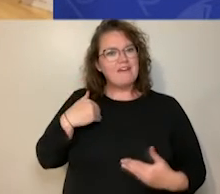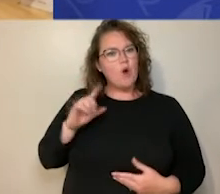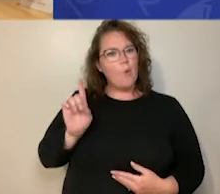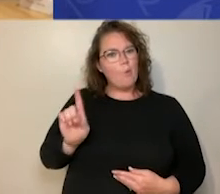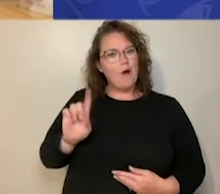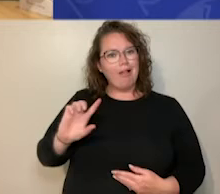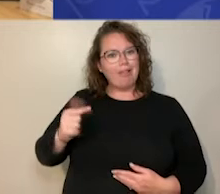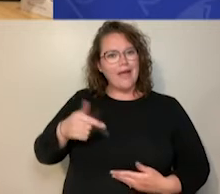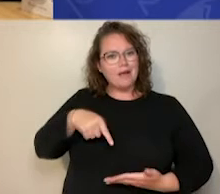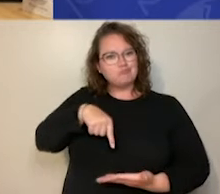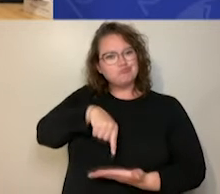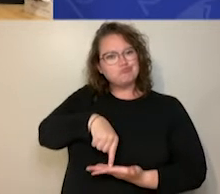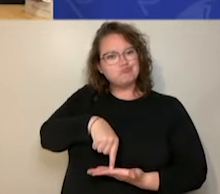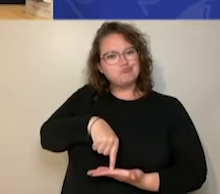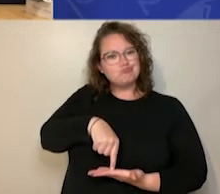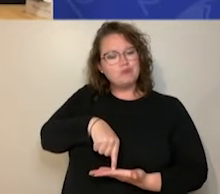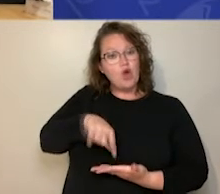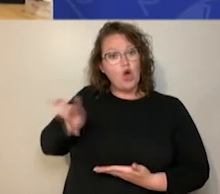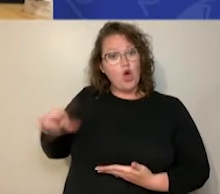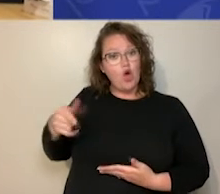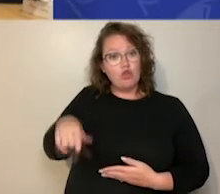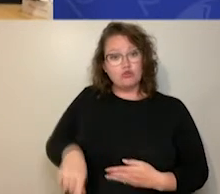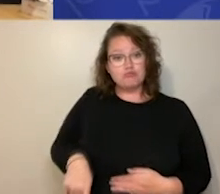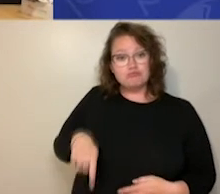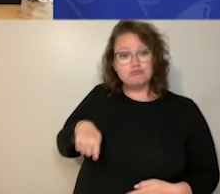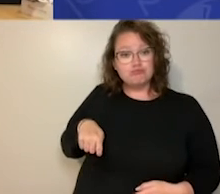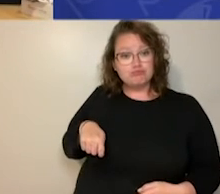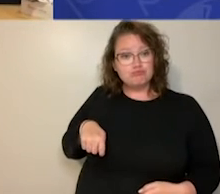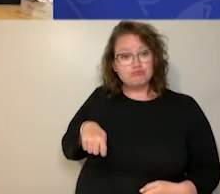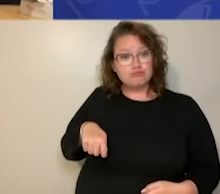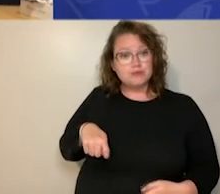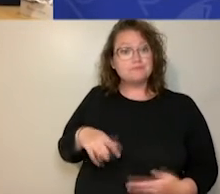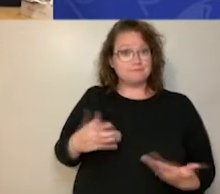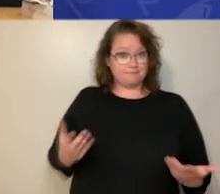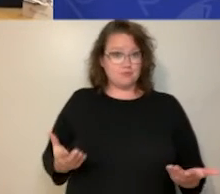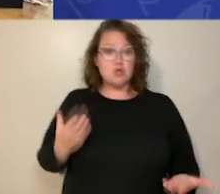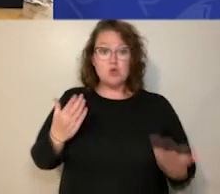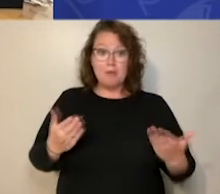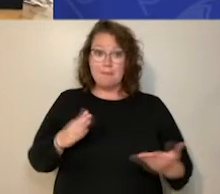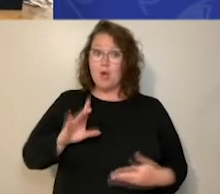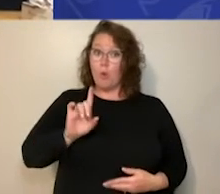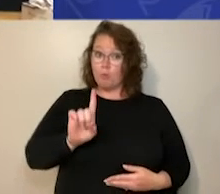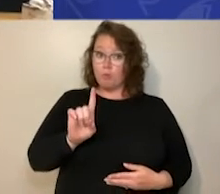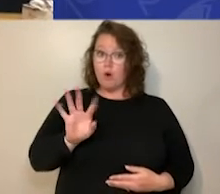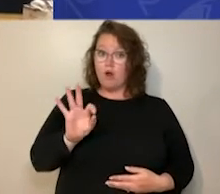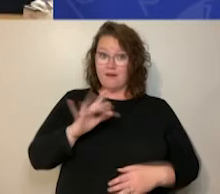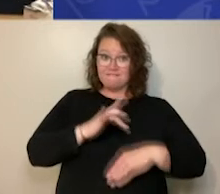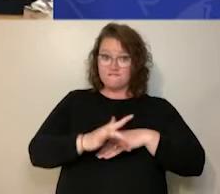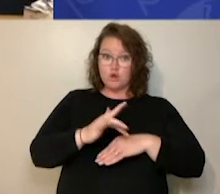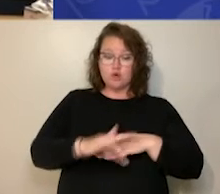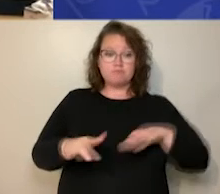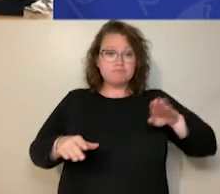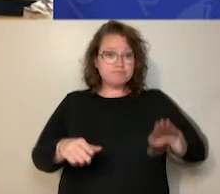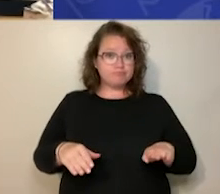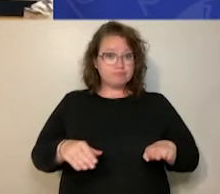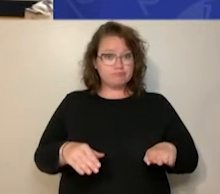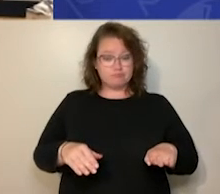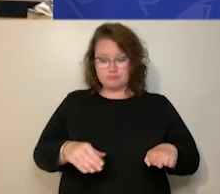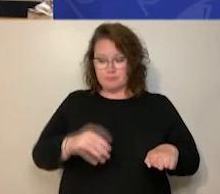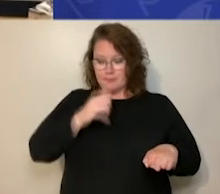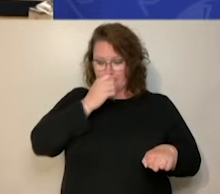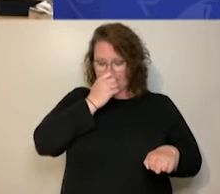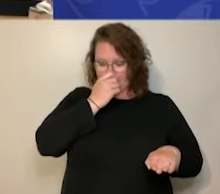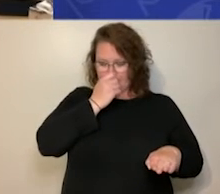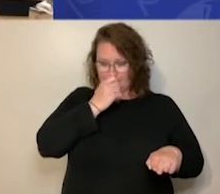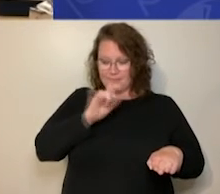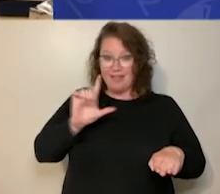is why we call it a flamingo pose. You might want to start with your foot still touching the ground, and as you get better,